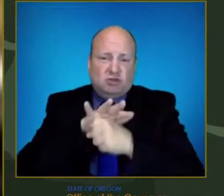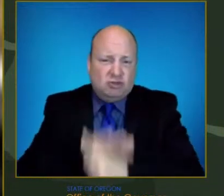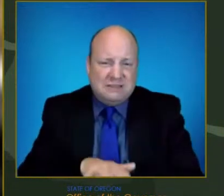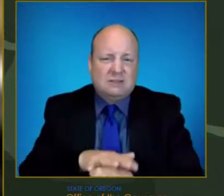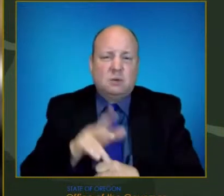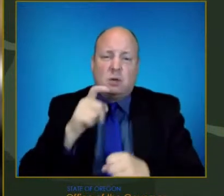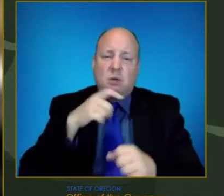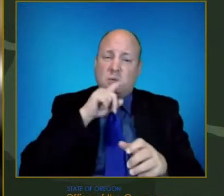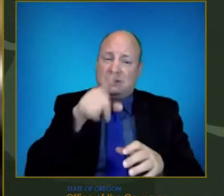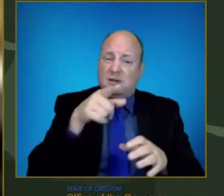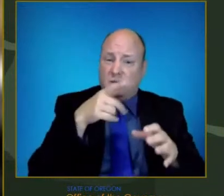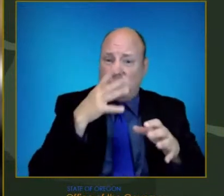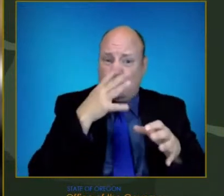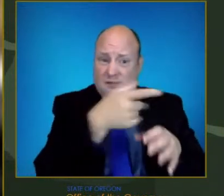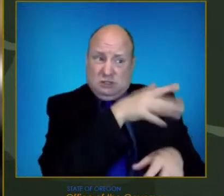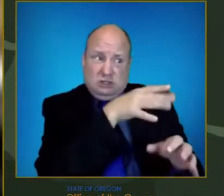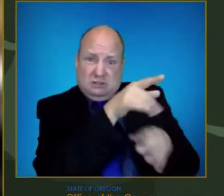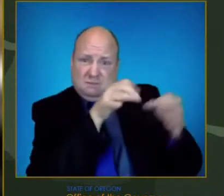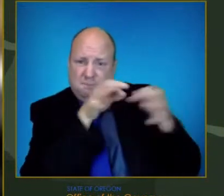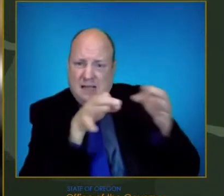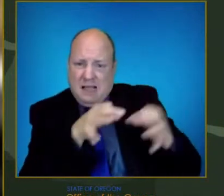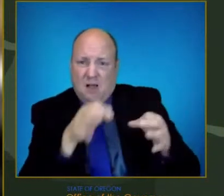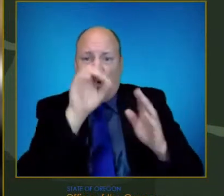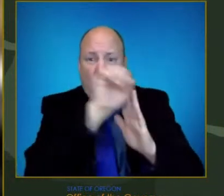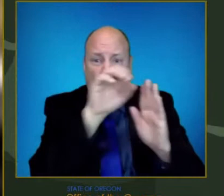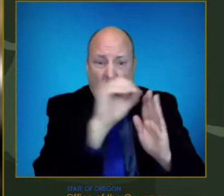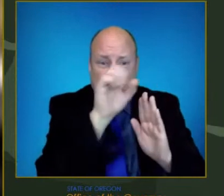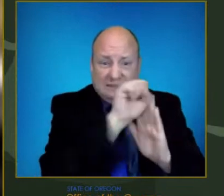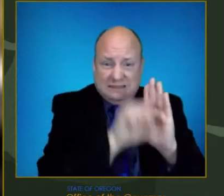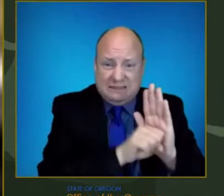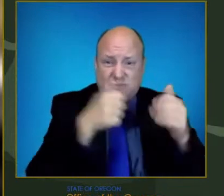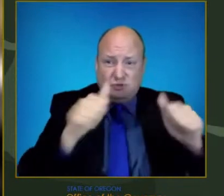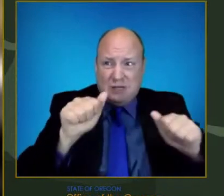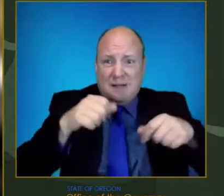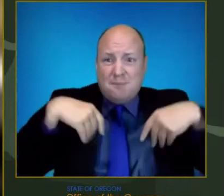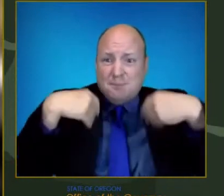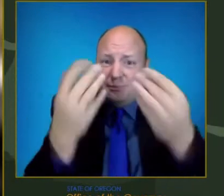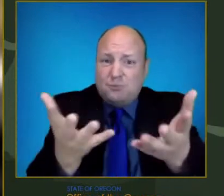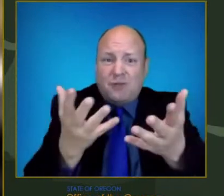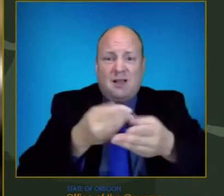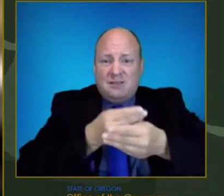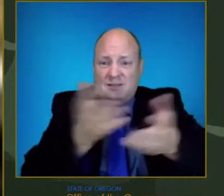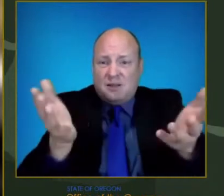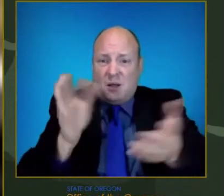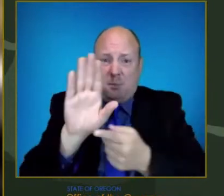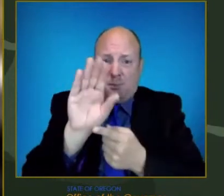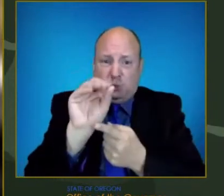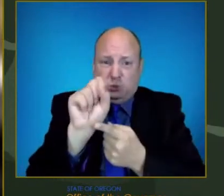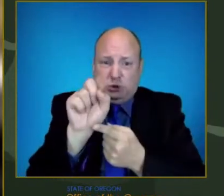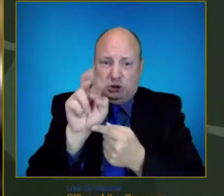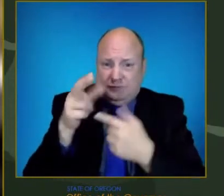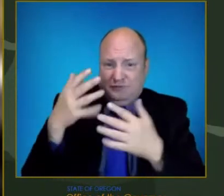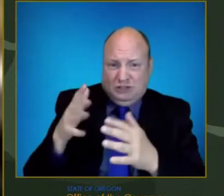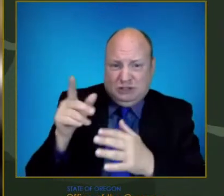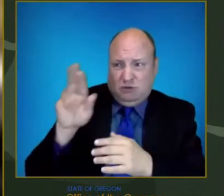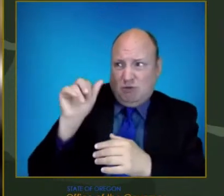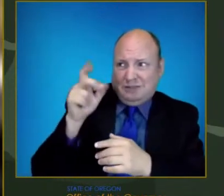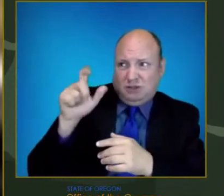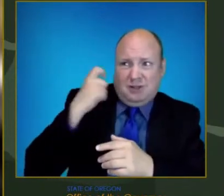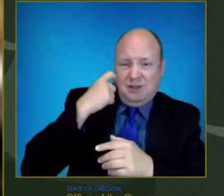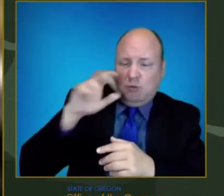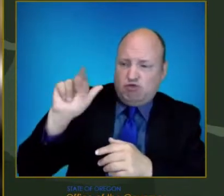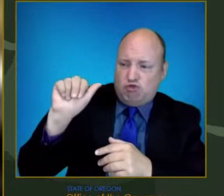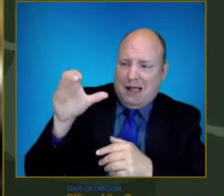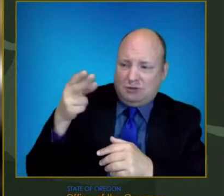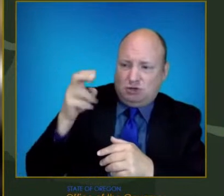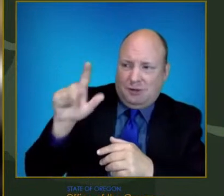and efficiently make booster shots available to everyone who needs one. I urge everyone who meets the criteria to receive a booster